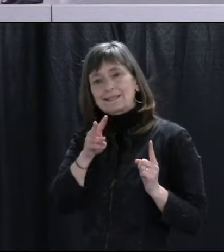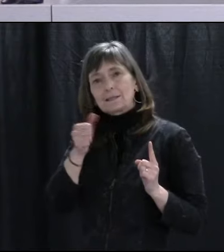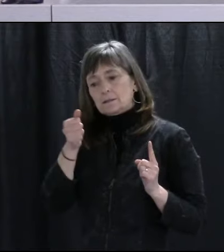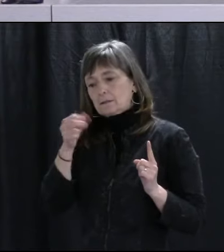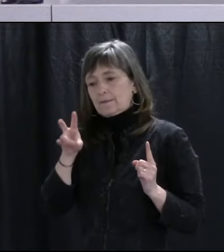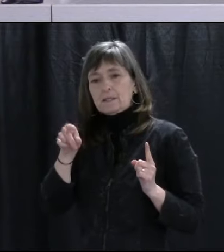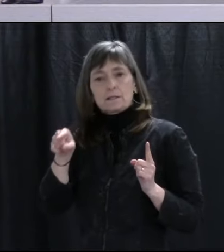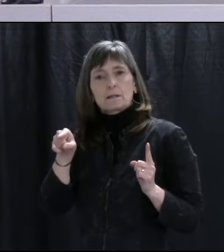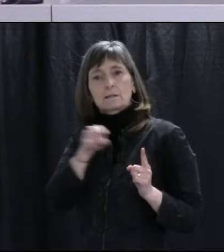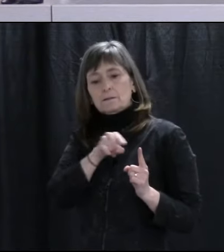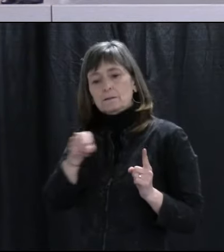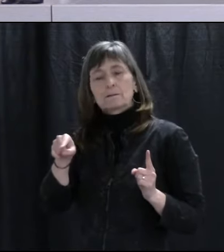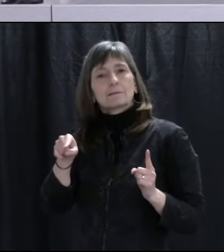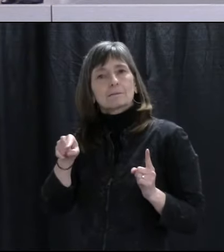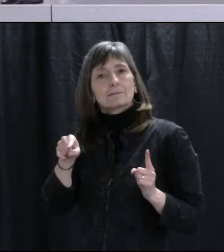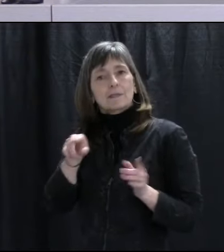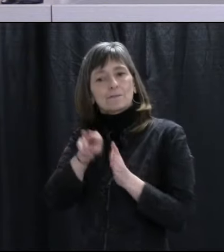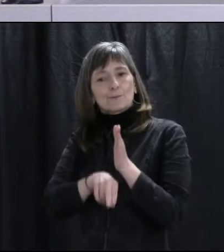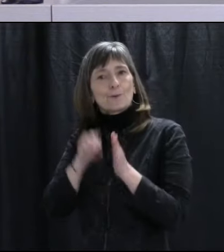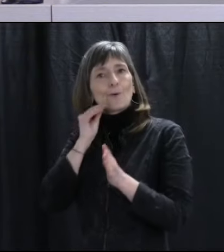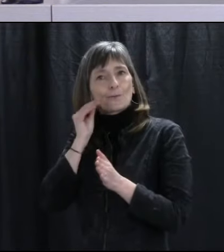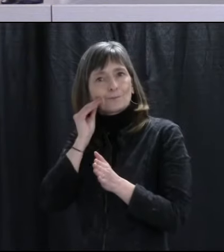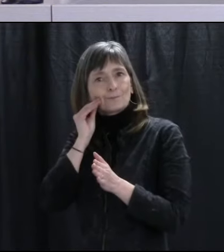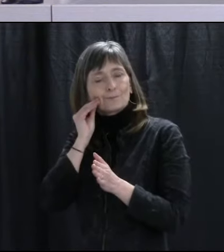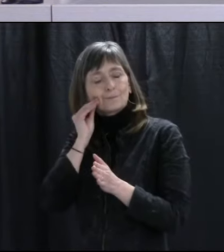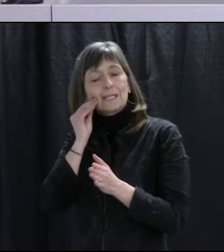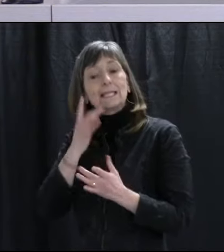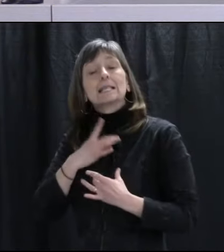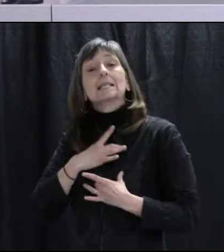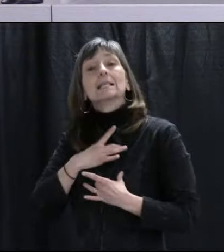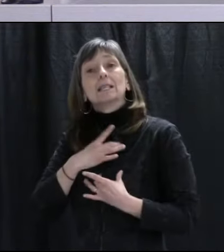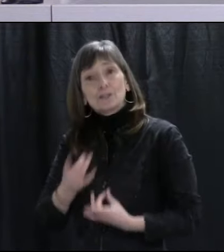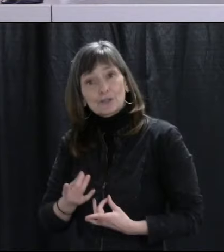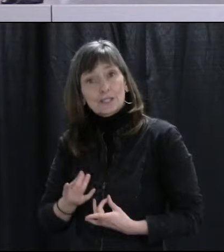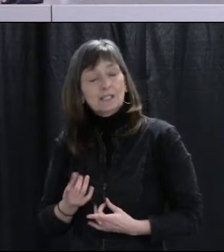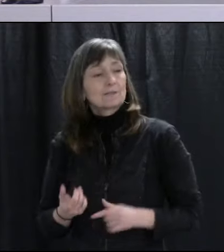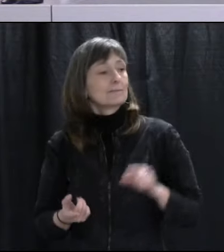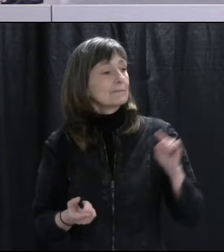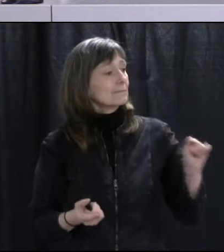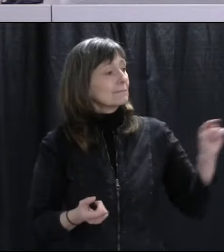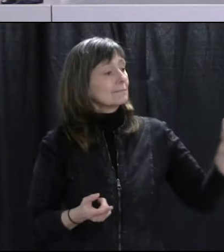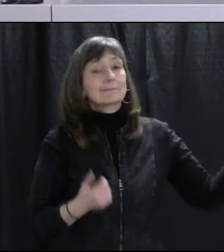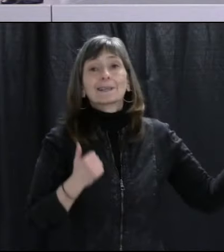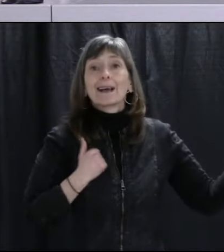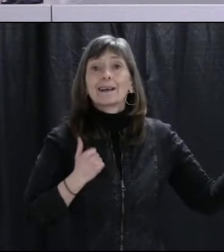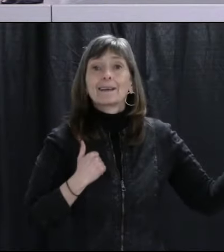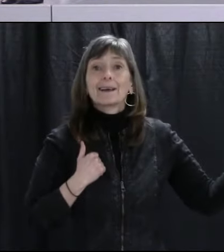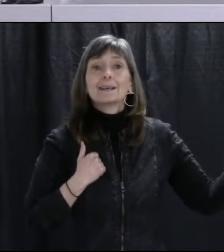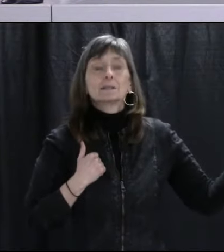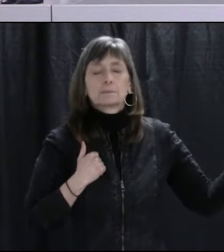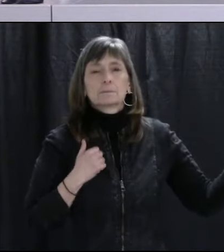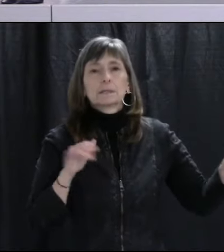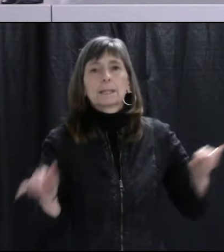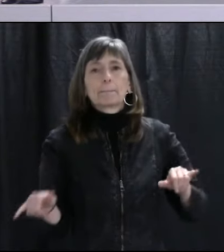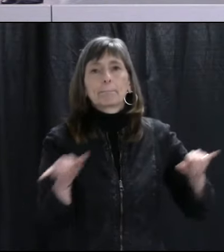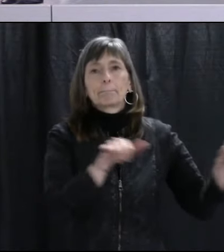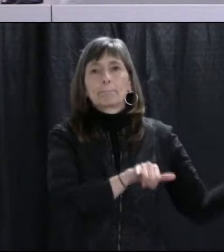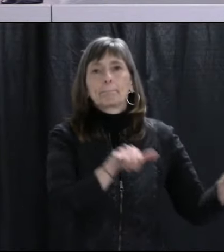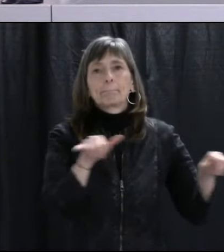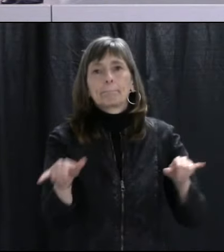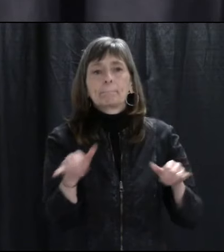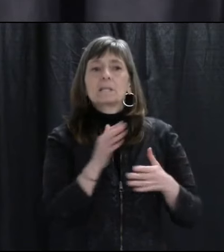It's interesting across the country to see that we are following in the footsteps in some respects of other jurisdictions.